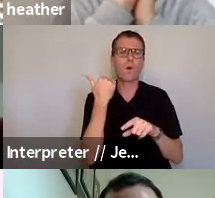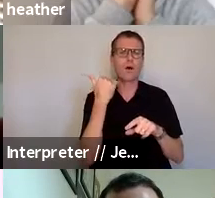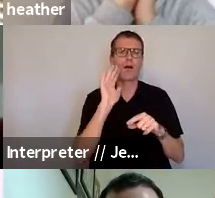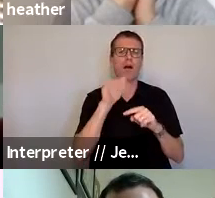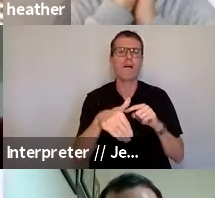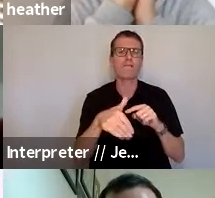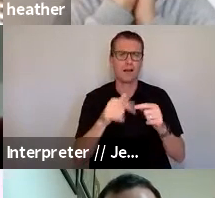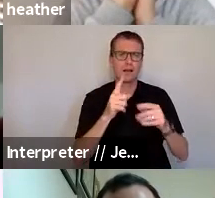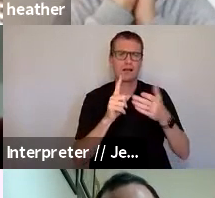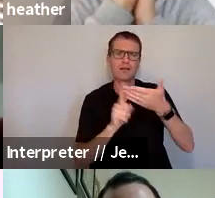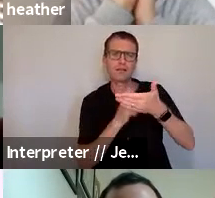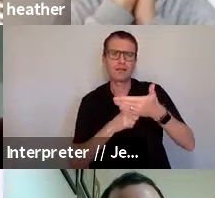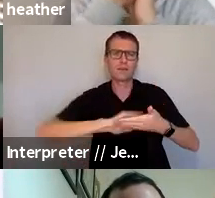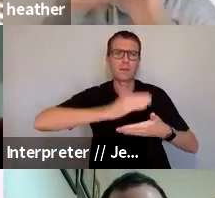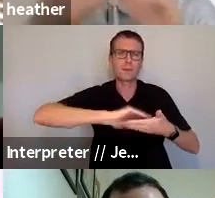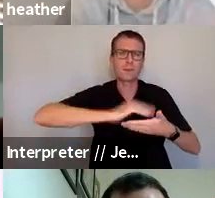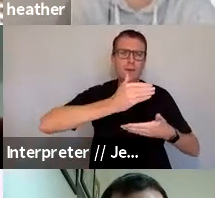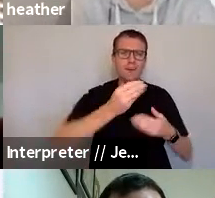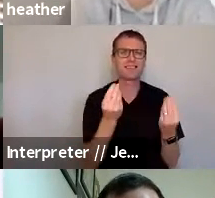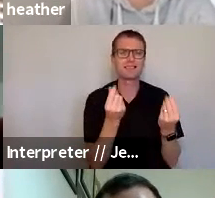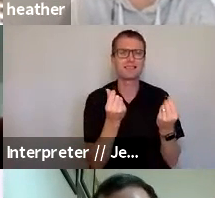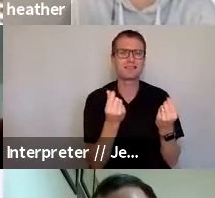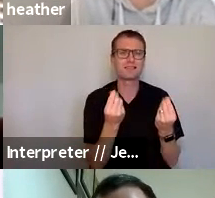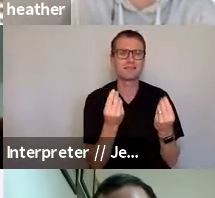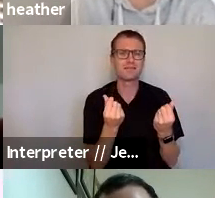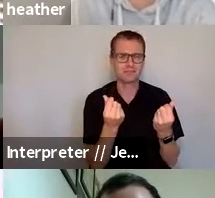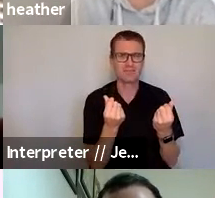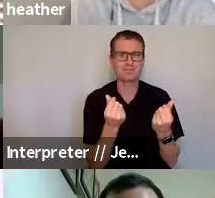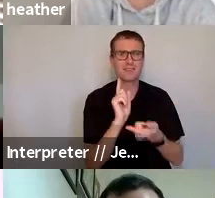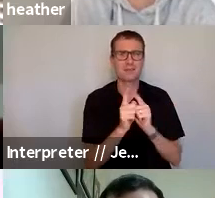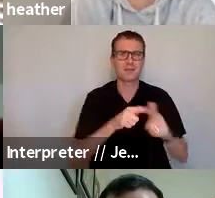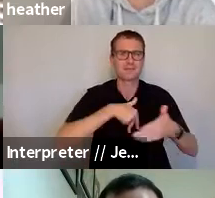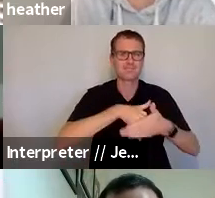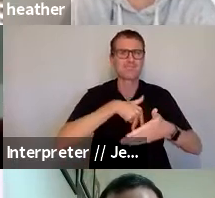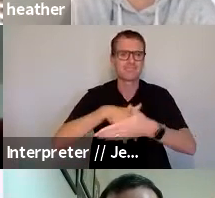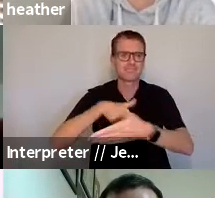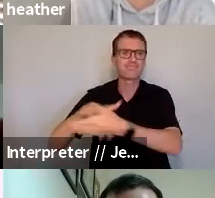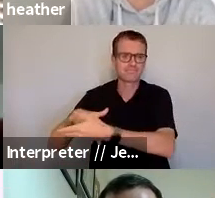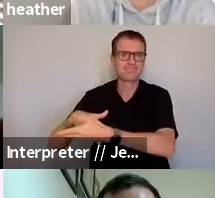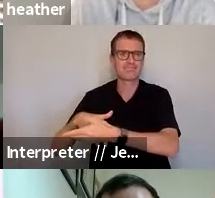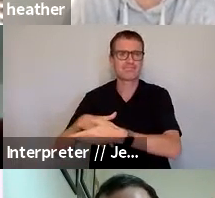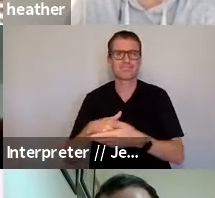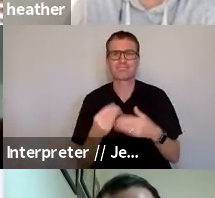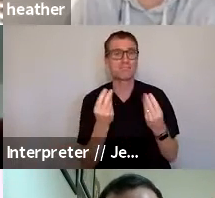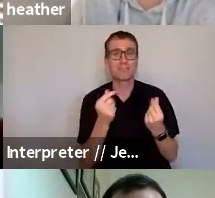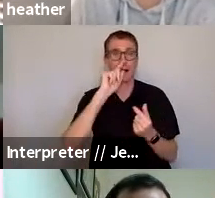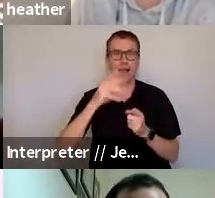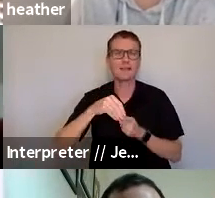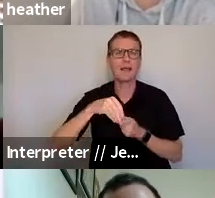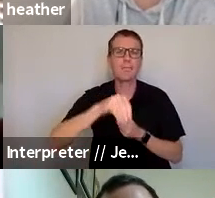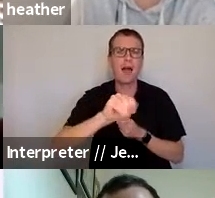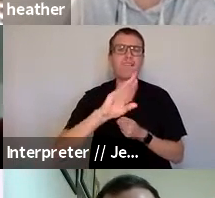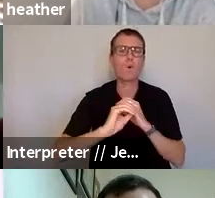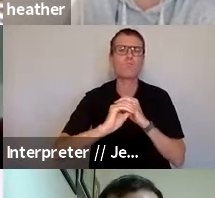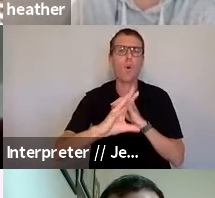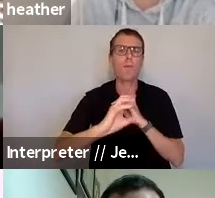of technology and having access to the internet. There's still a large portion of the community that